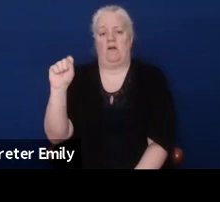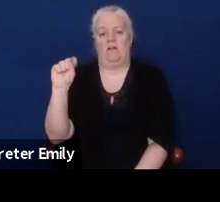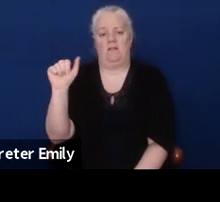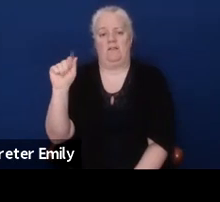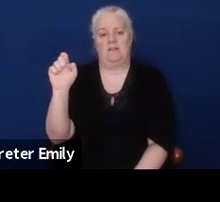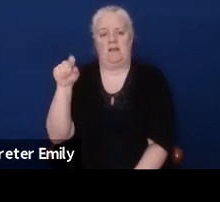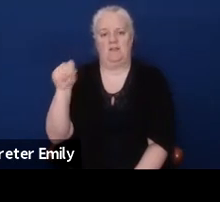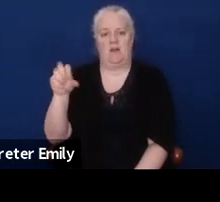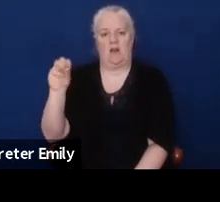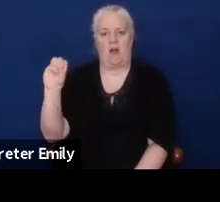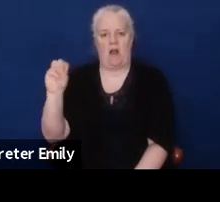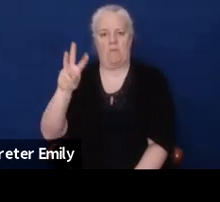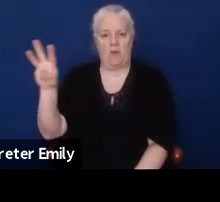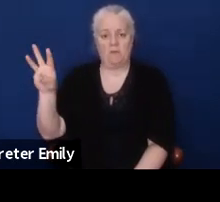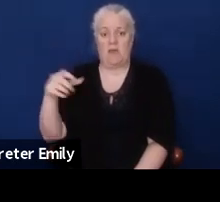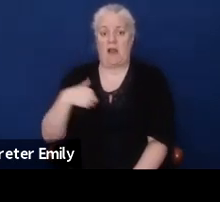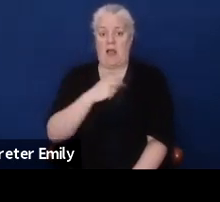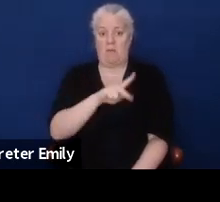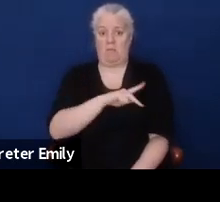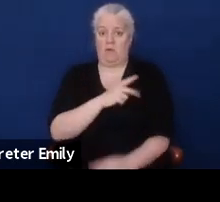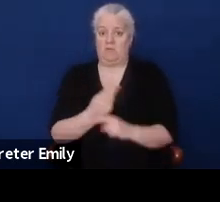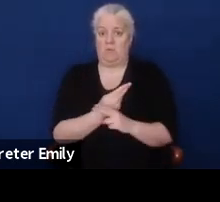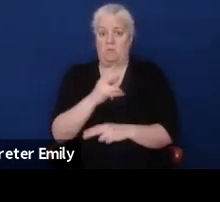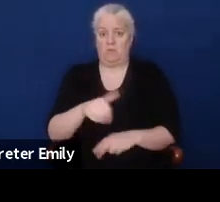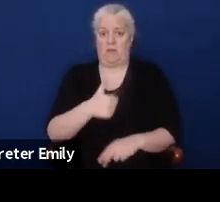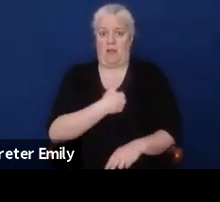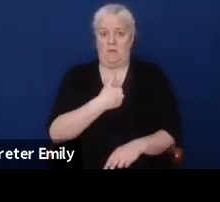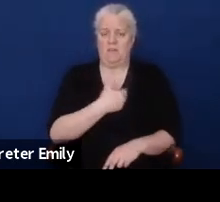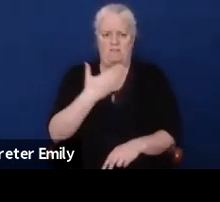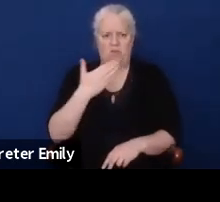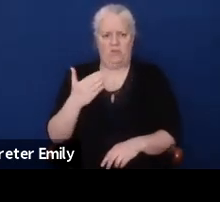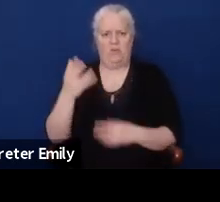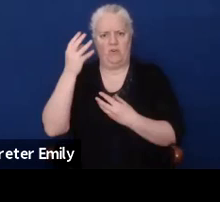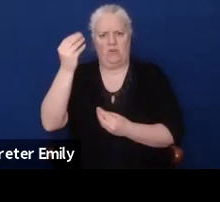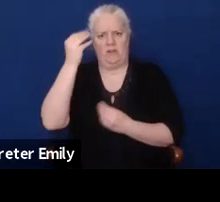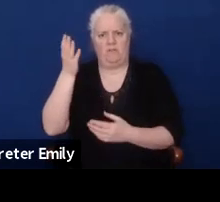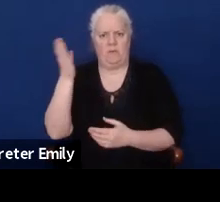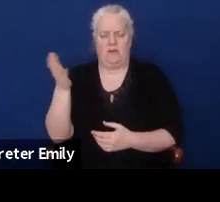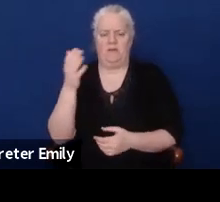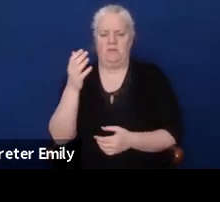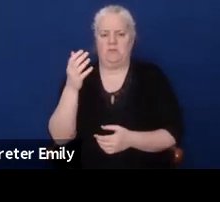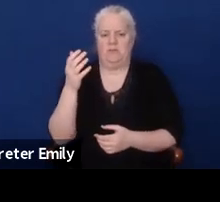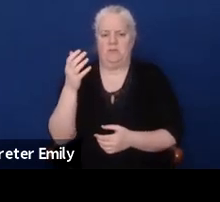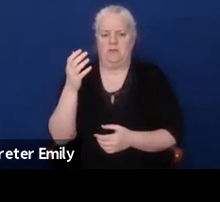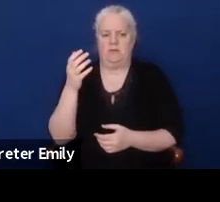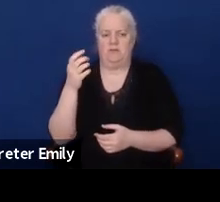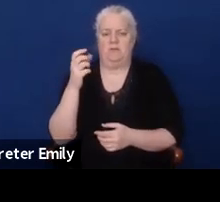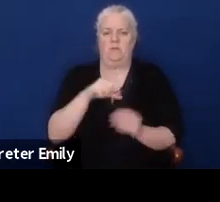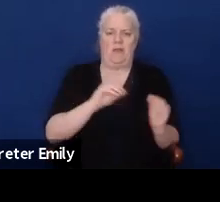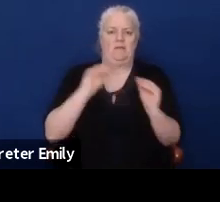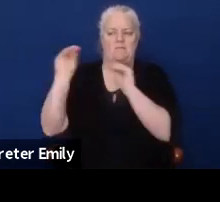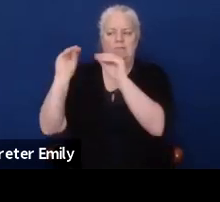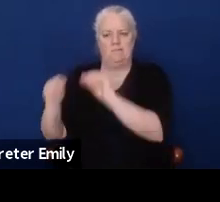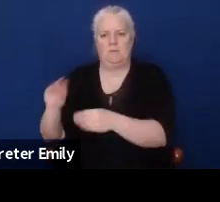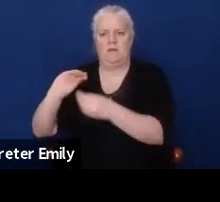good reference that you can put all the information and it will tell you how much you need for retirement and